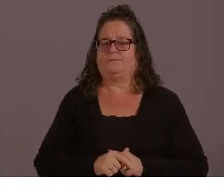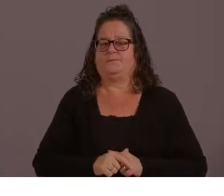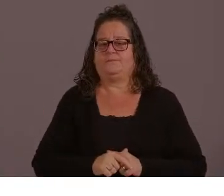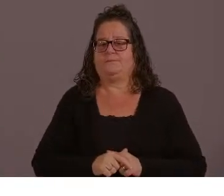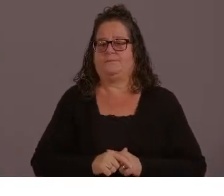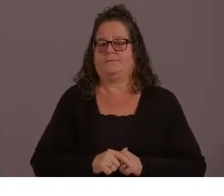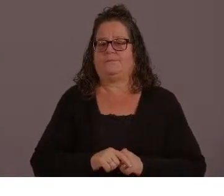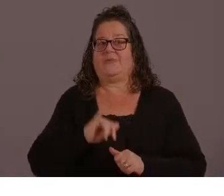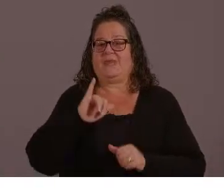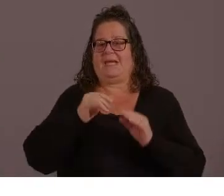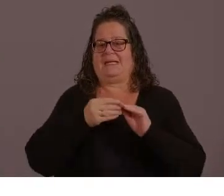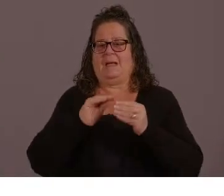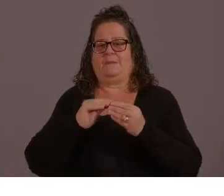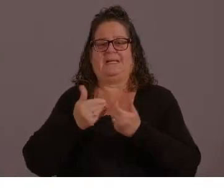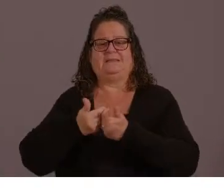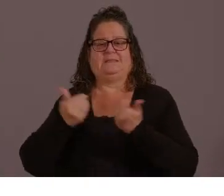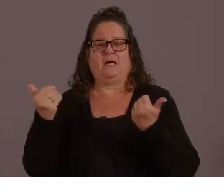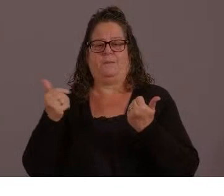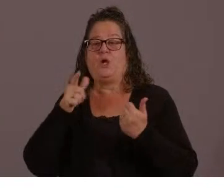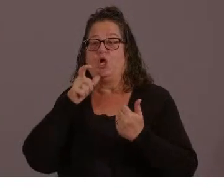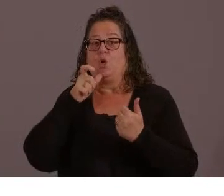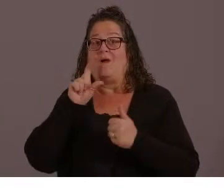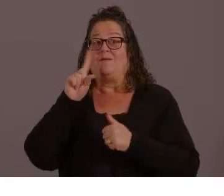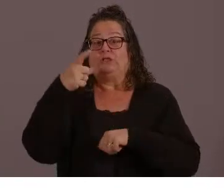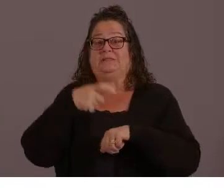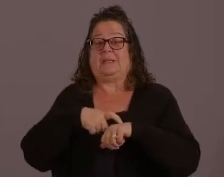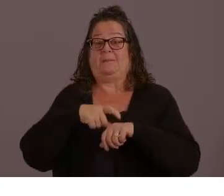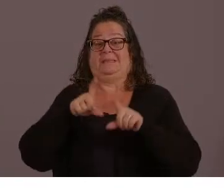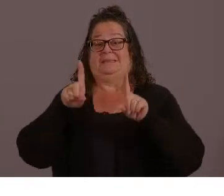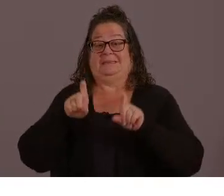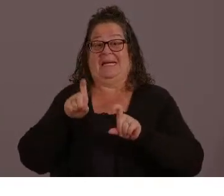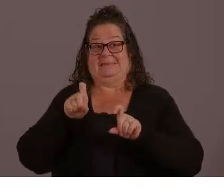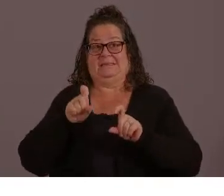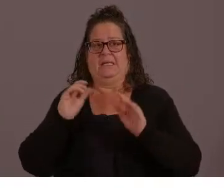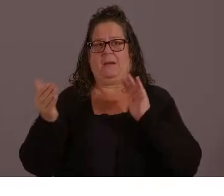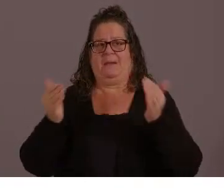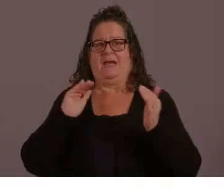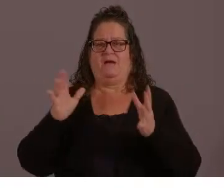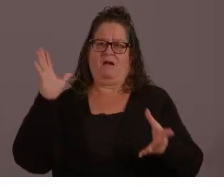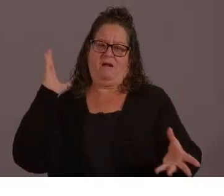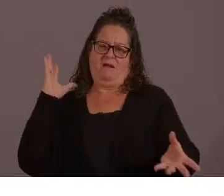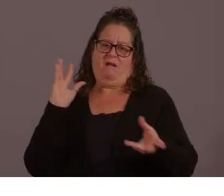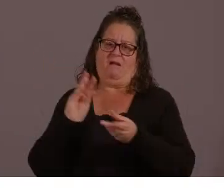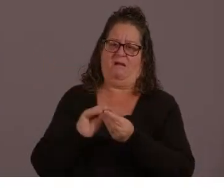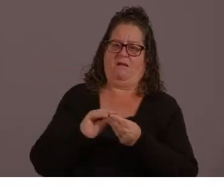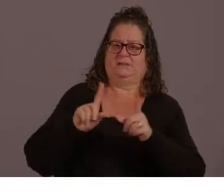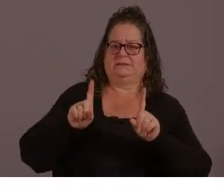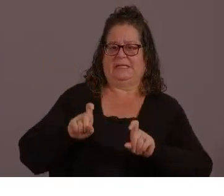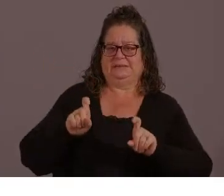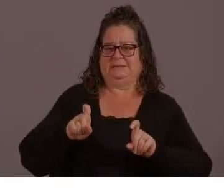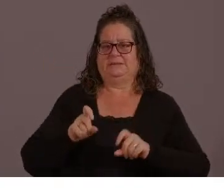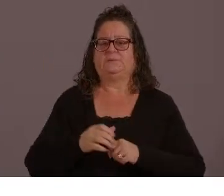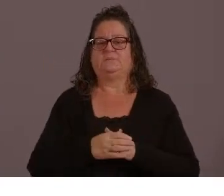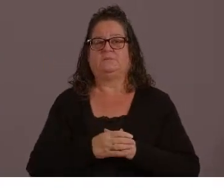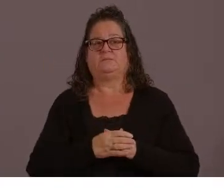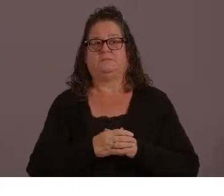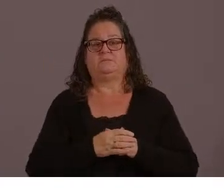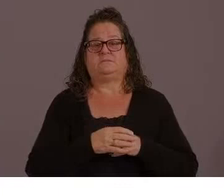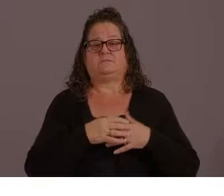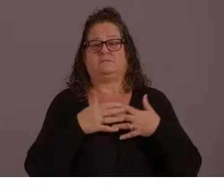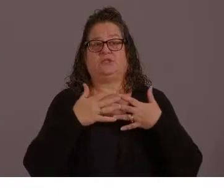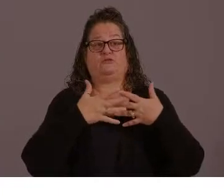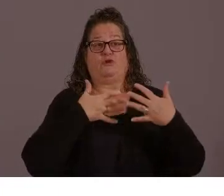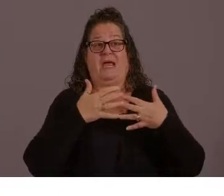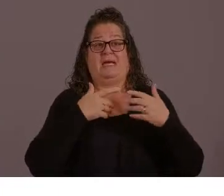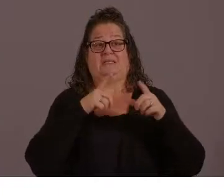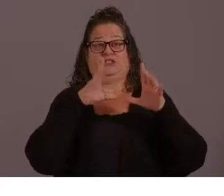who have received a test for the first time versus the total number of tests. So the unique Arizonans are gray bars, and our light gray